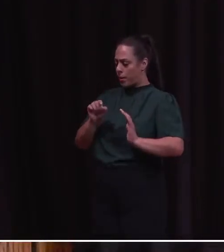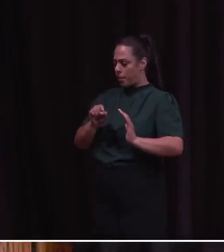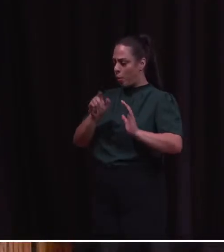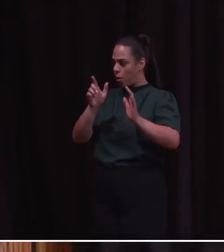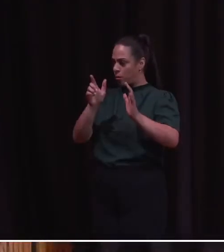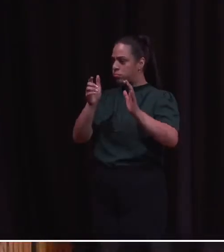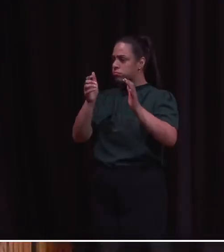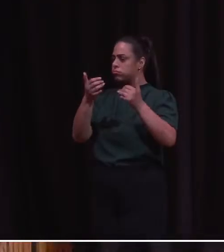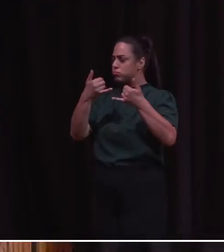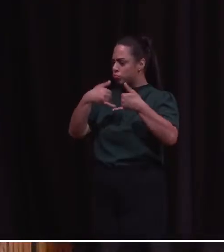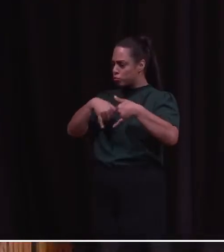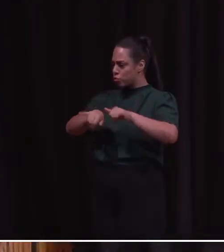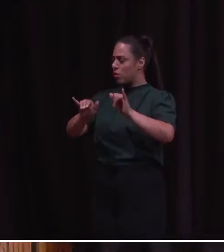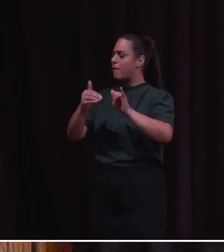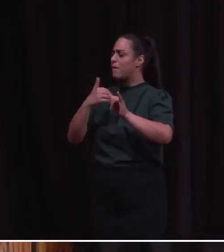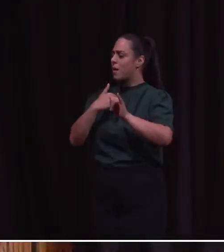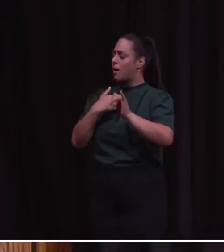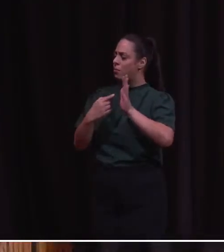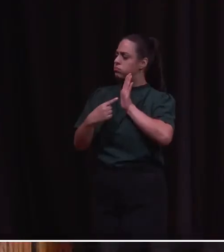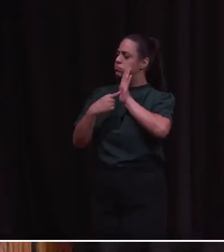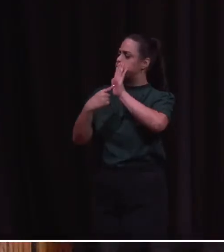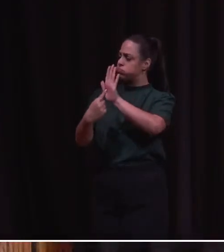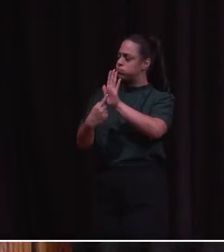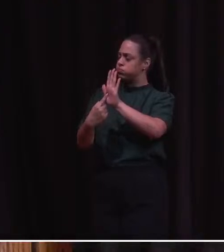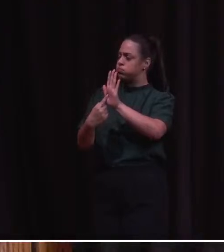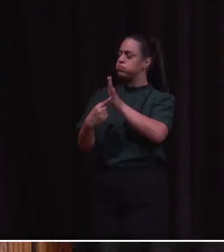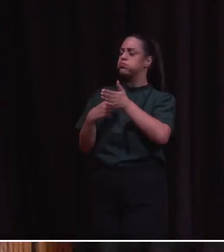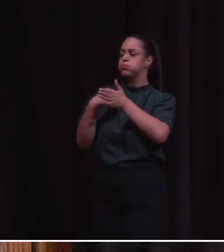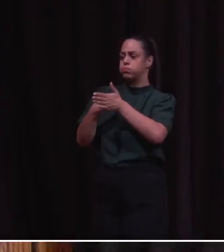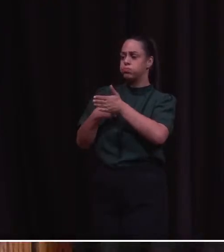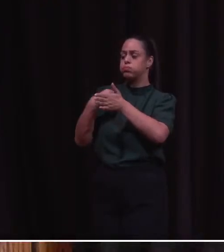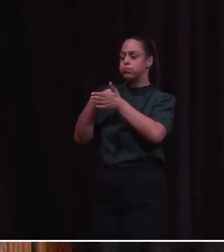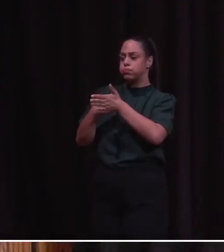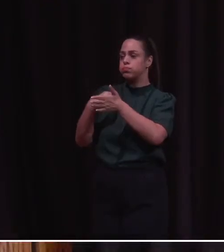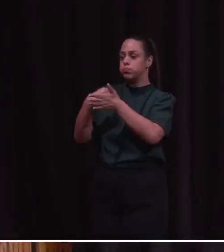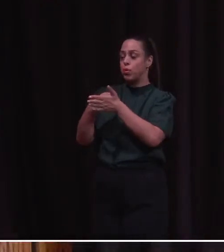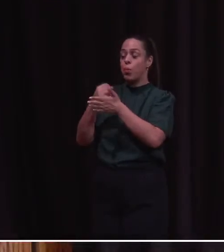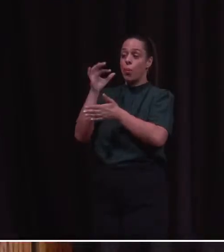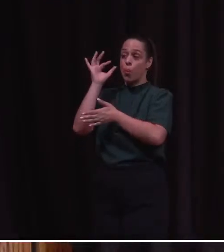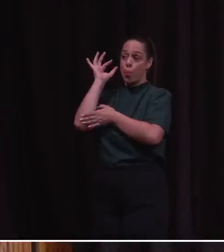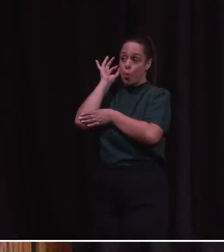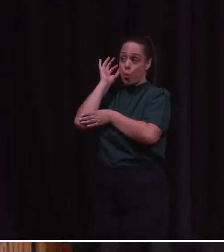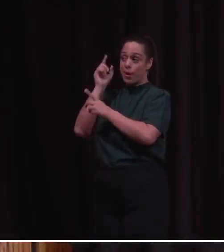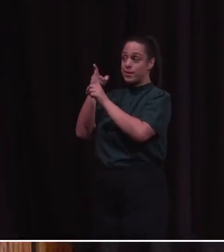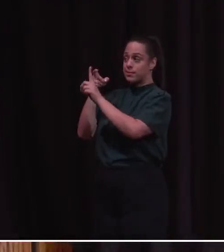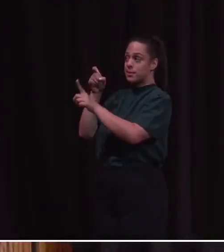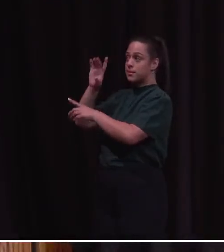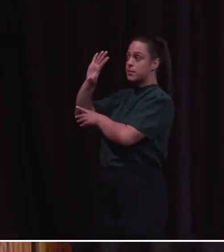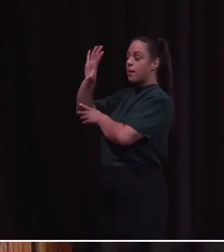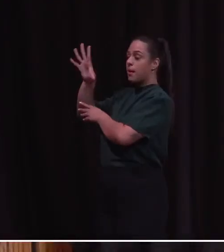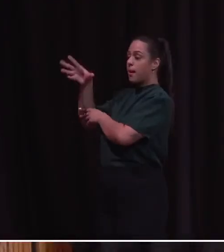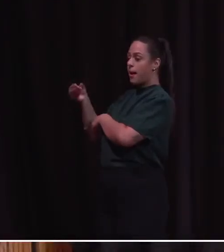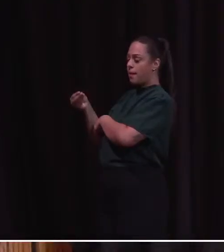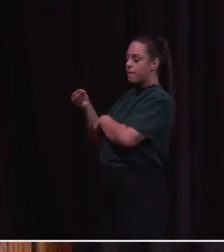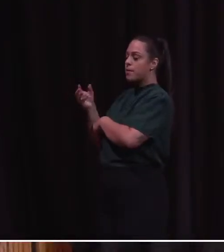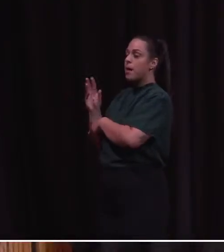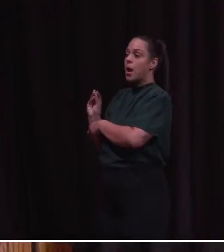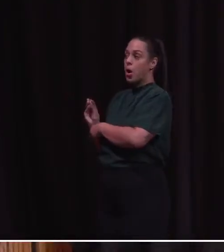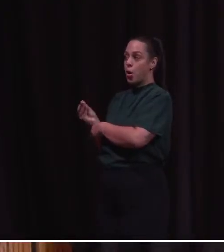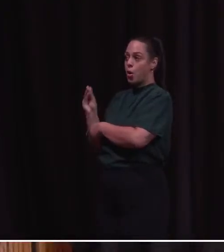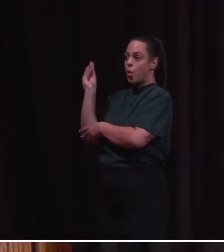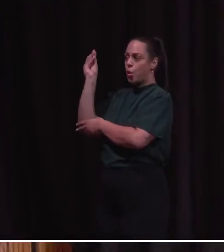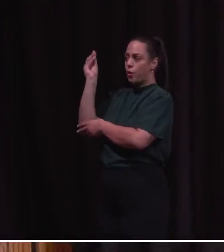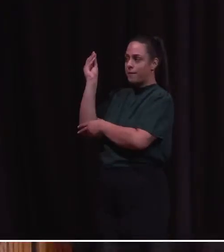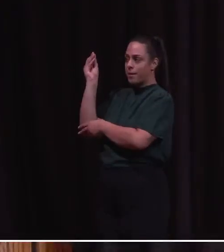century. Young African women are definitely feeling the brunt of the white supremacist global system